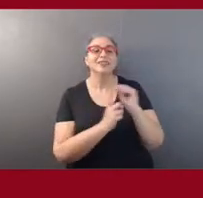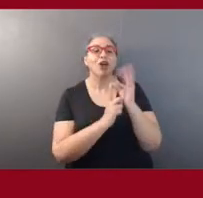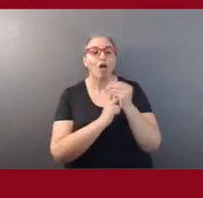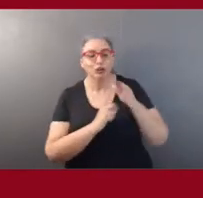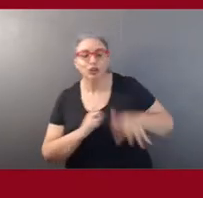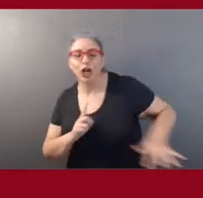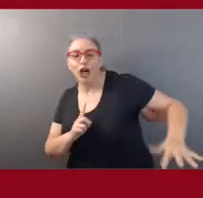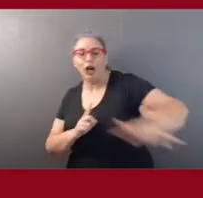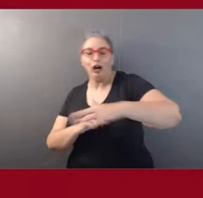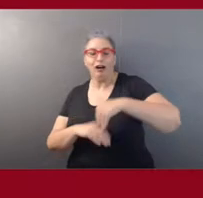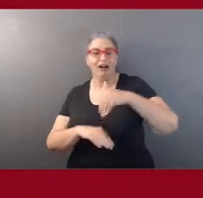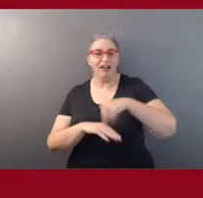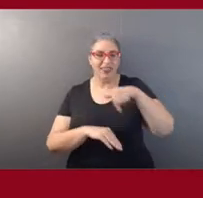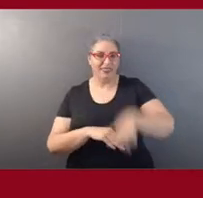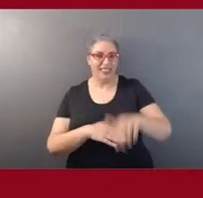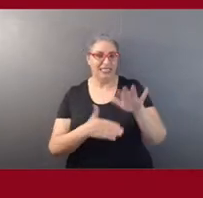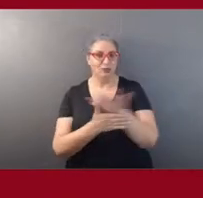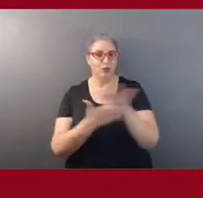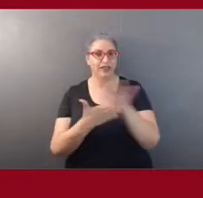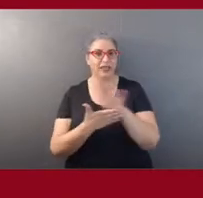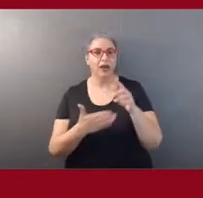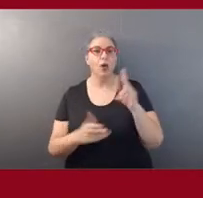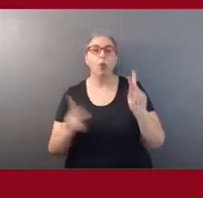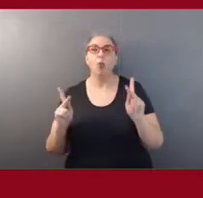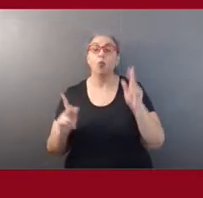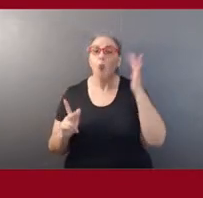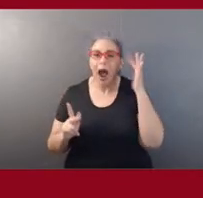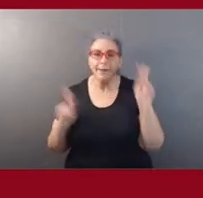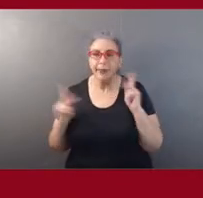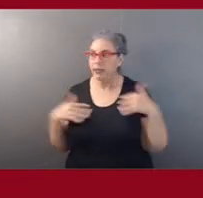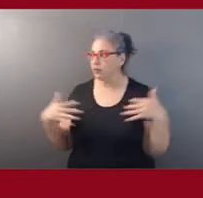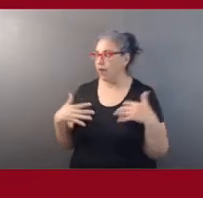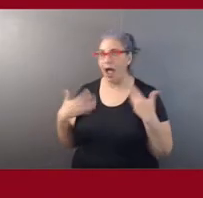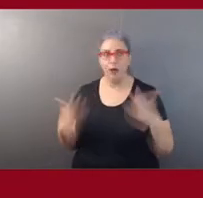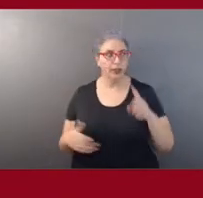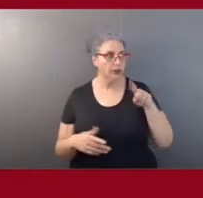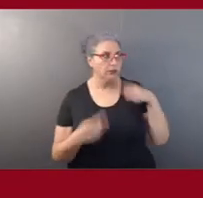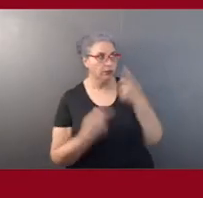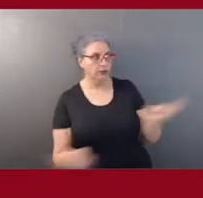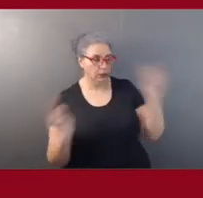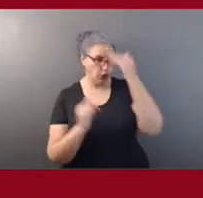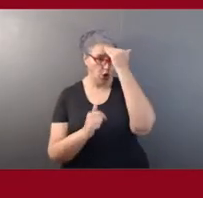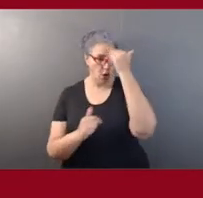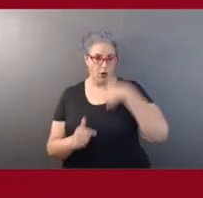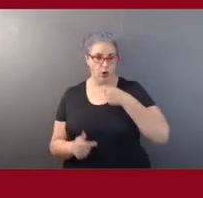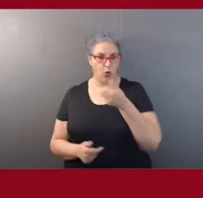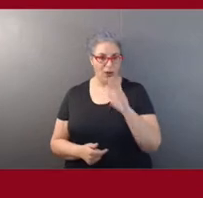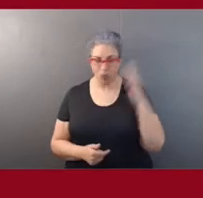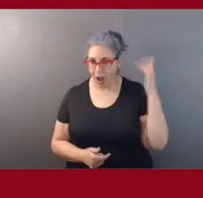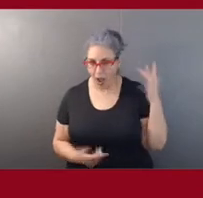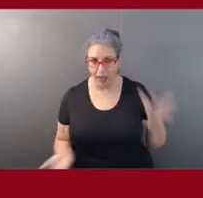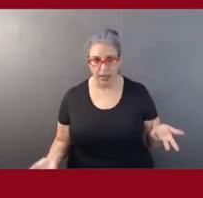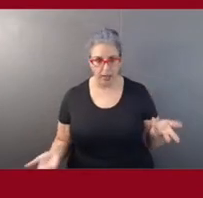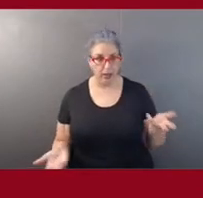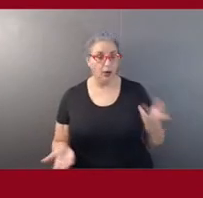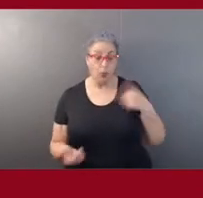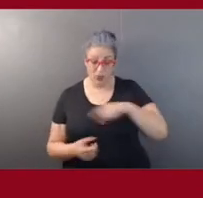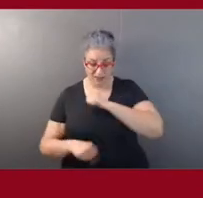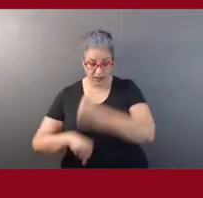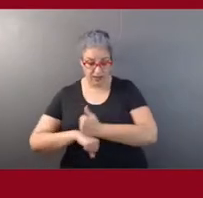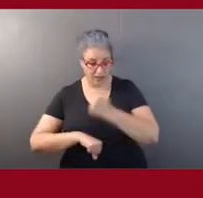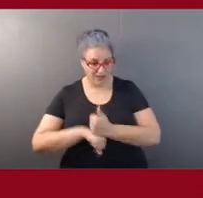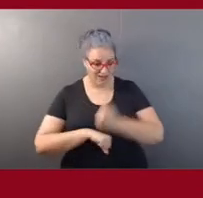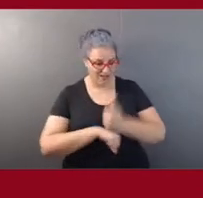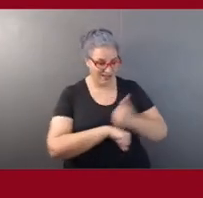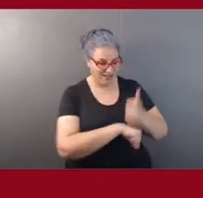people feel fearful to even mention that they're queer? You know, it's all of these things that have been, we've set in place in production for so long that